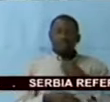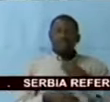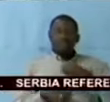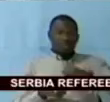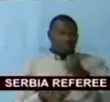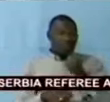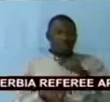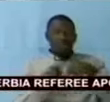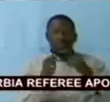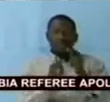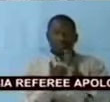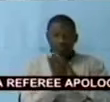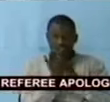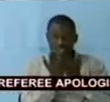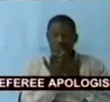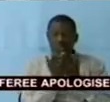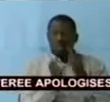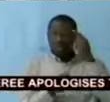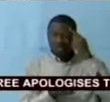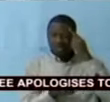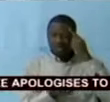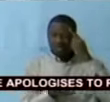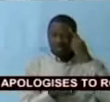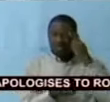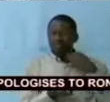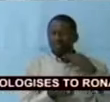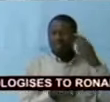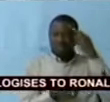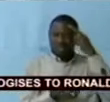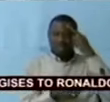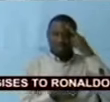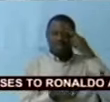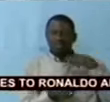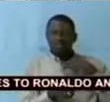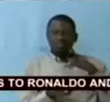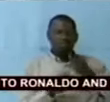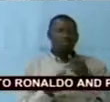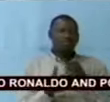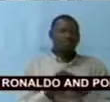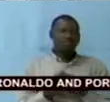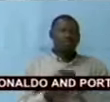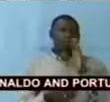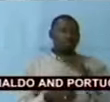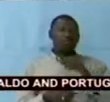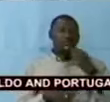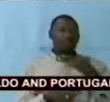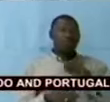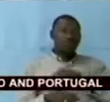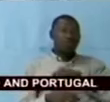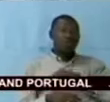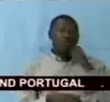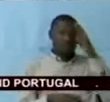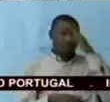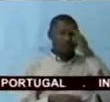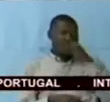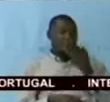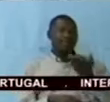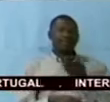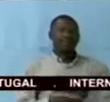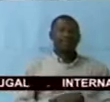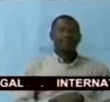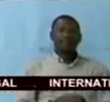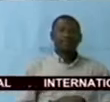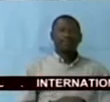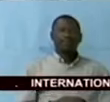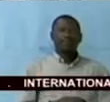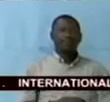diary, but I think it was intended also on purpose. bari ila balango o